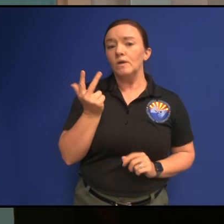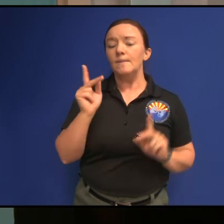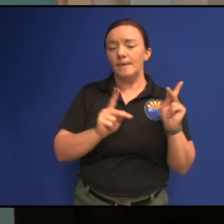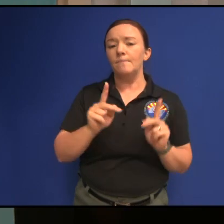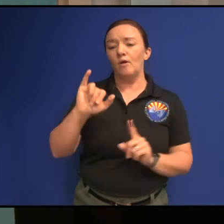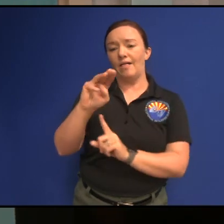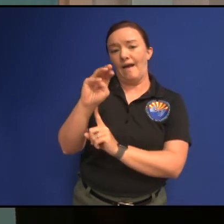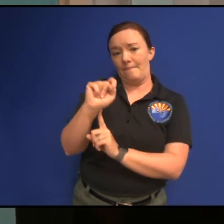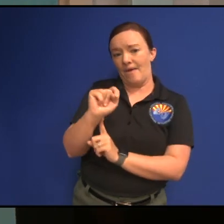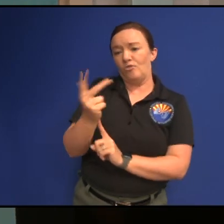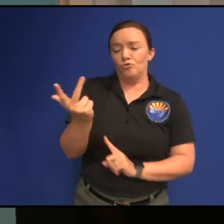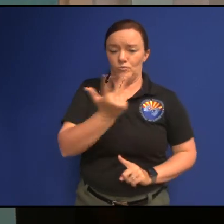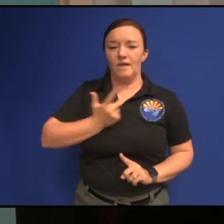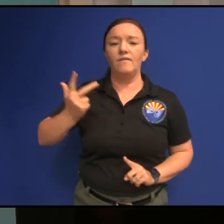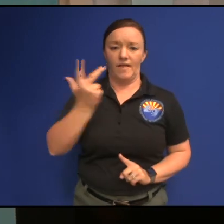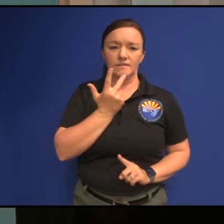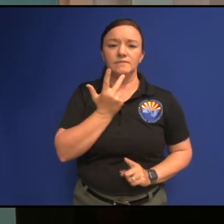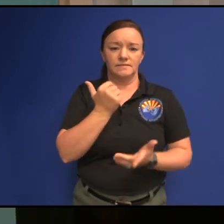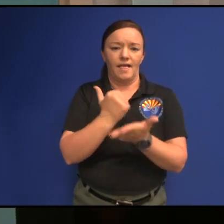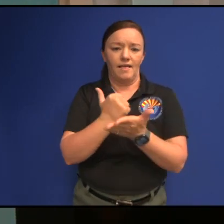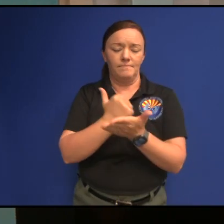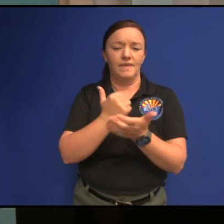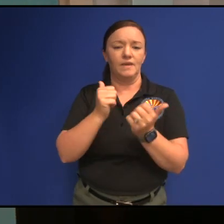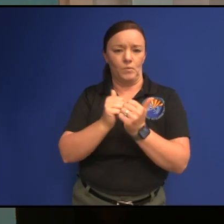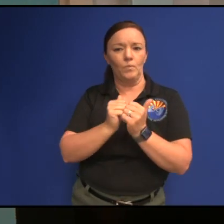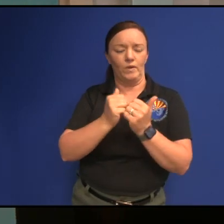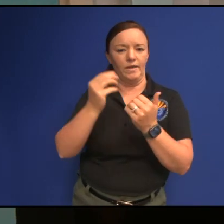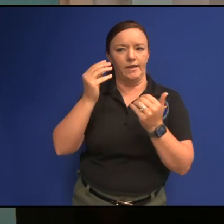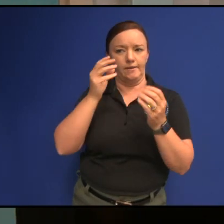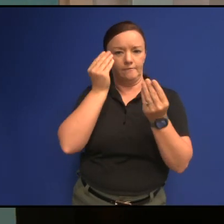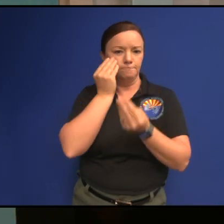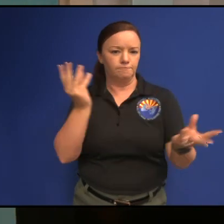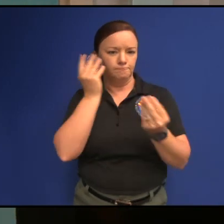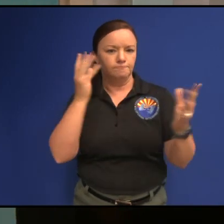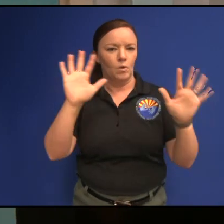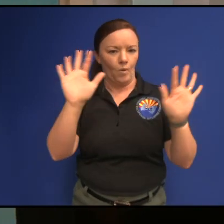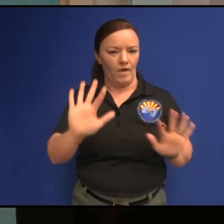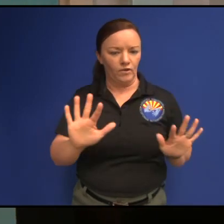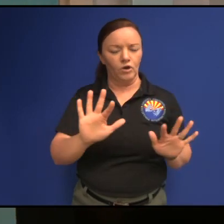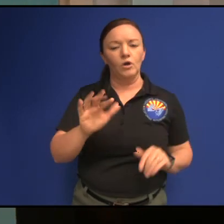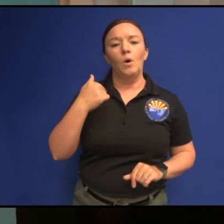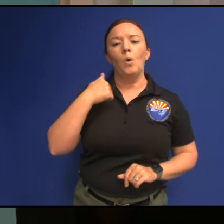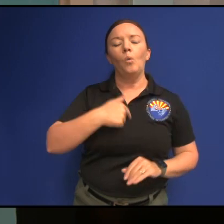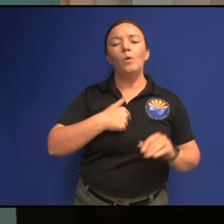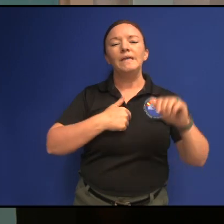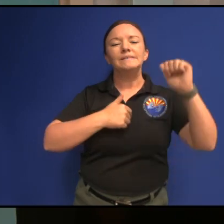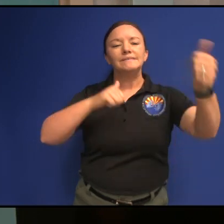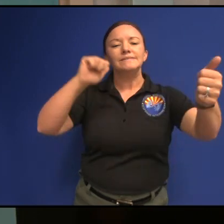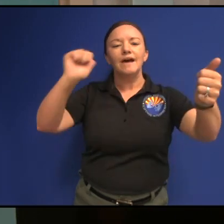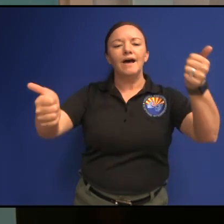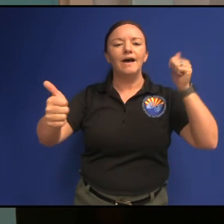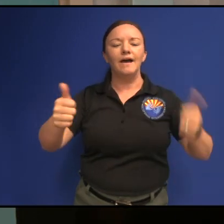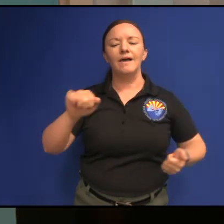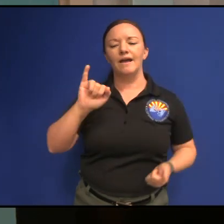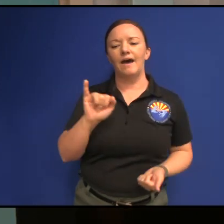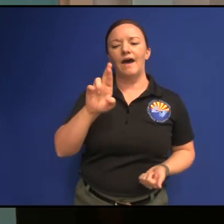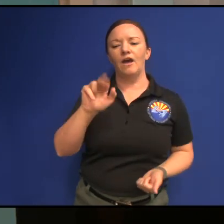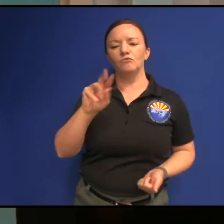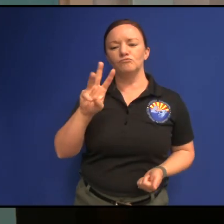teams with what they're doing. We put out these incident remote automated weather